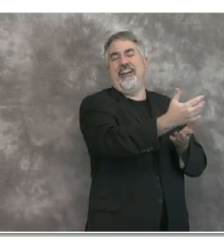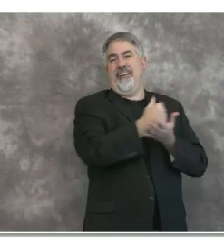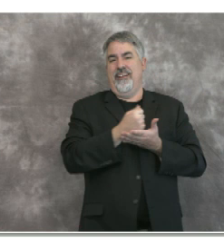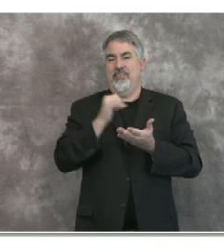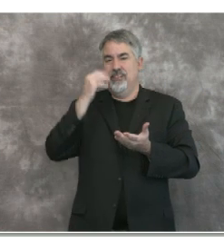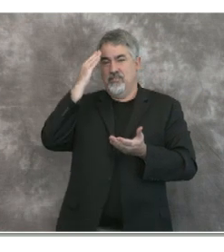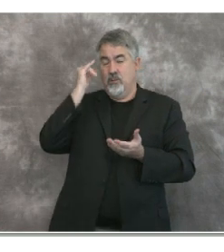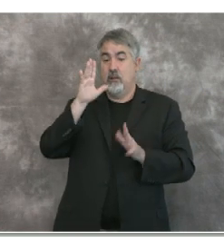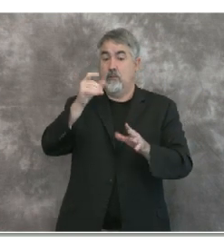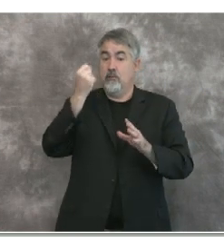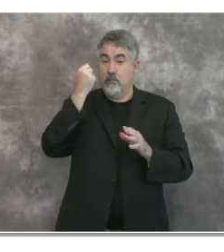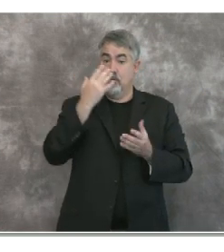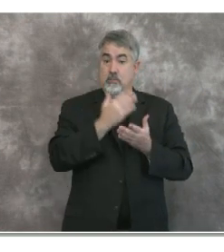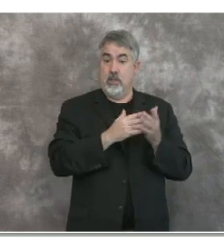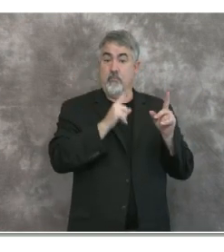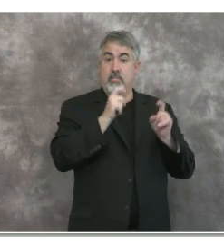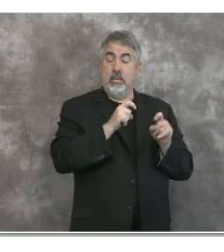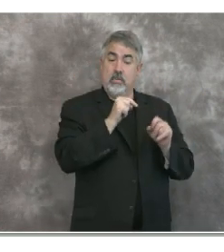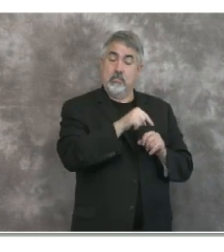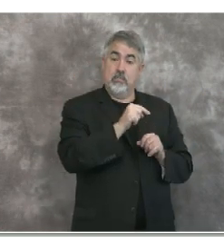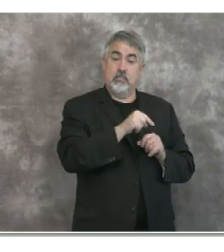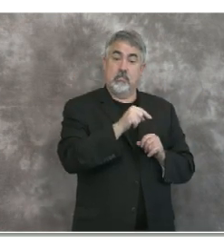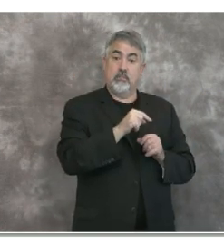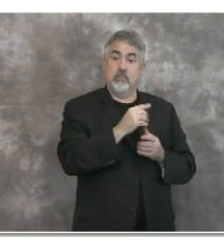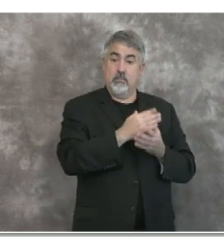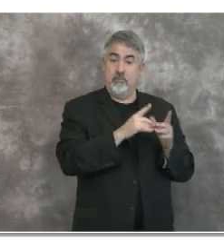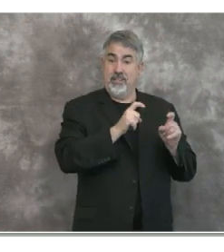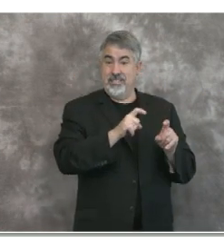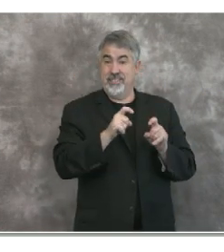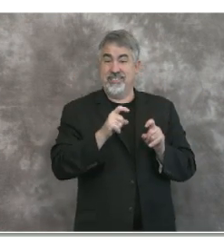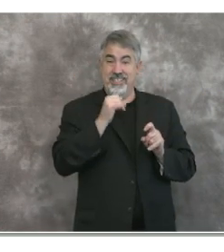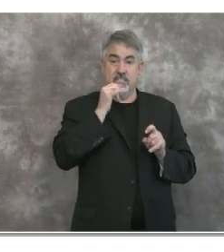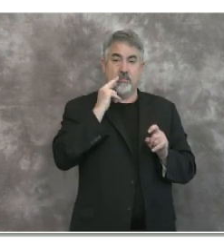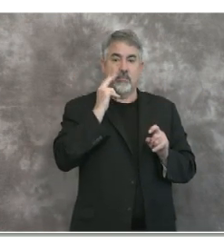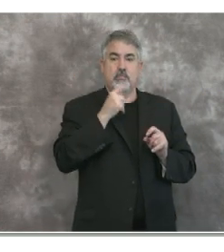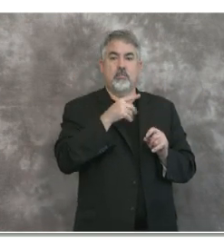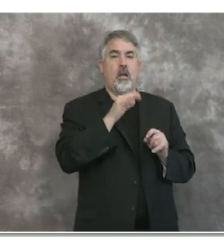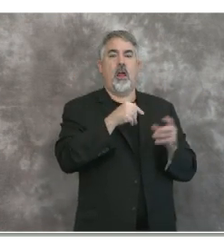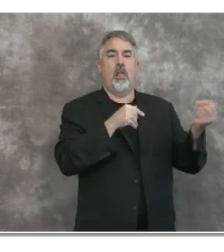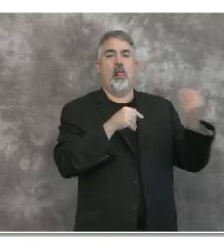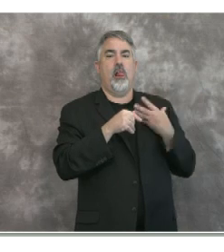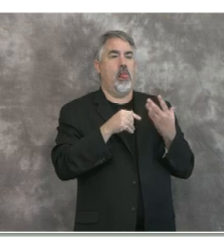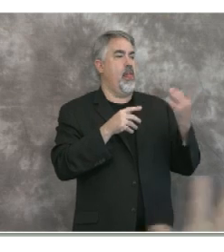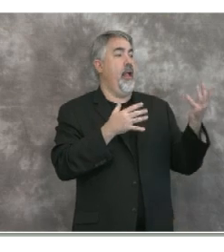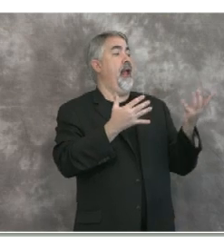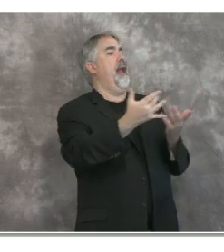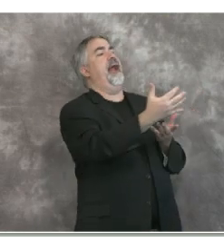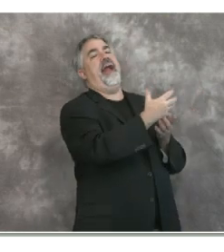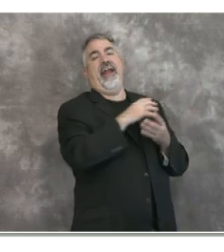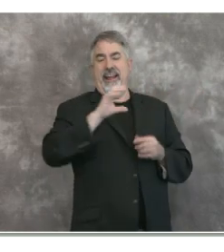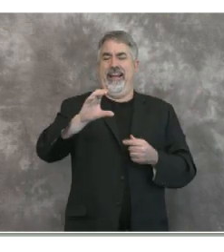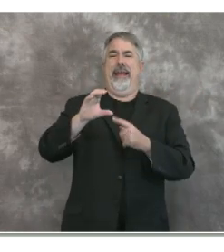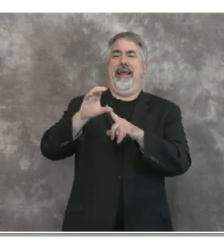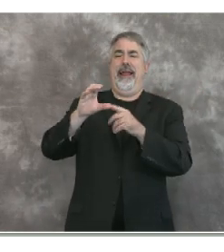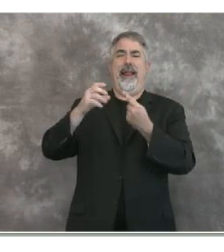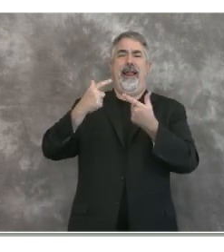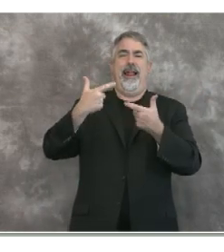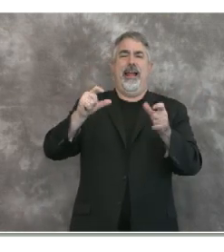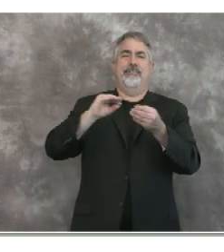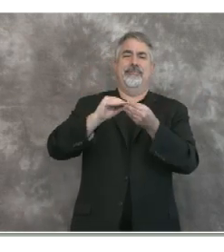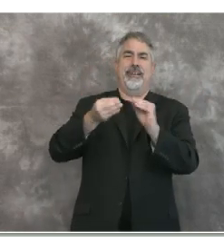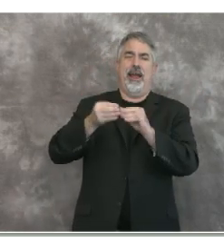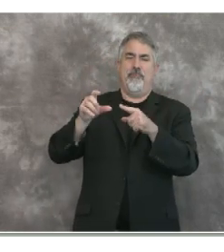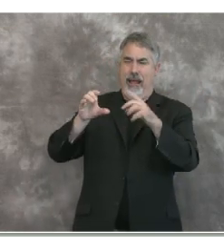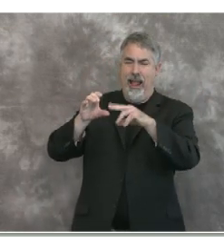of tests that were not shared the last few days. They all came in one day, but that has us at a very low